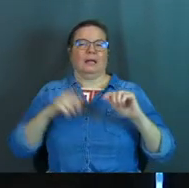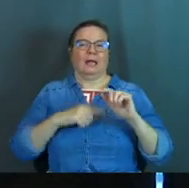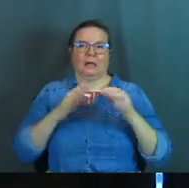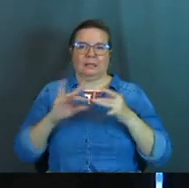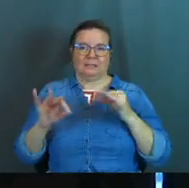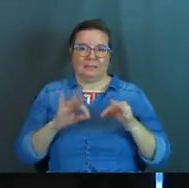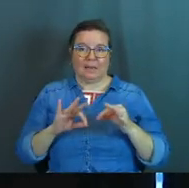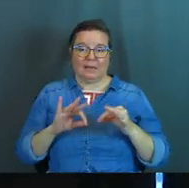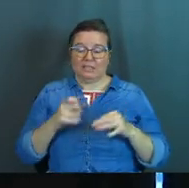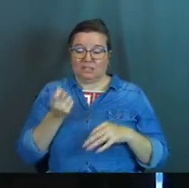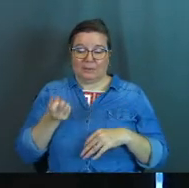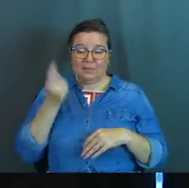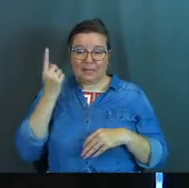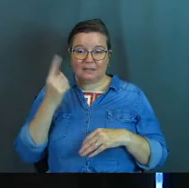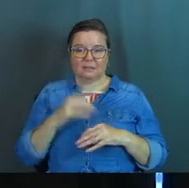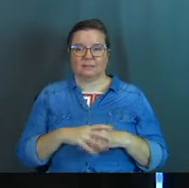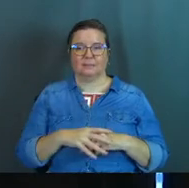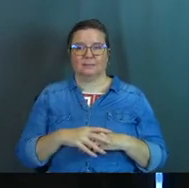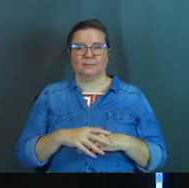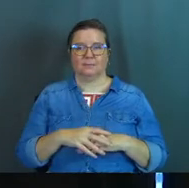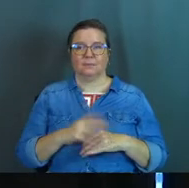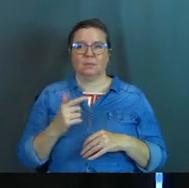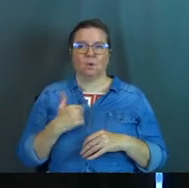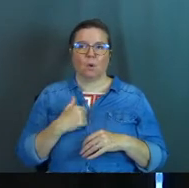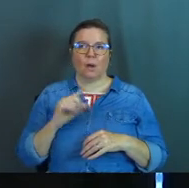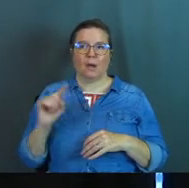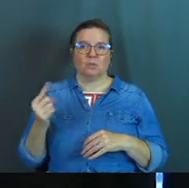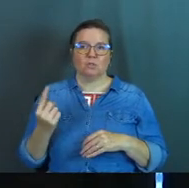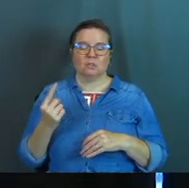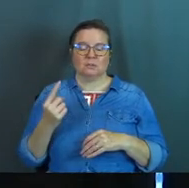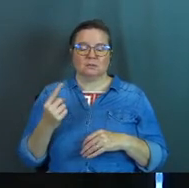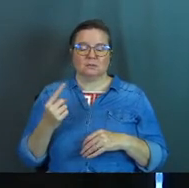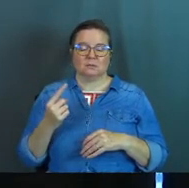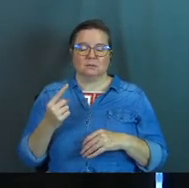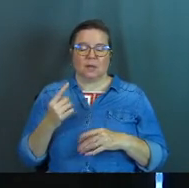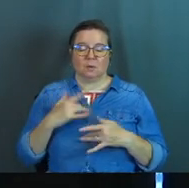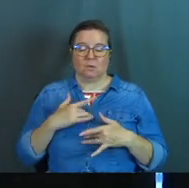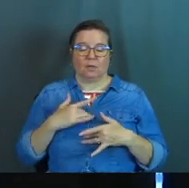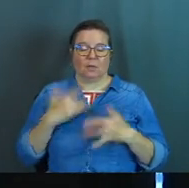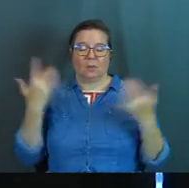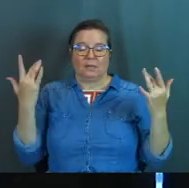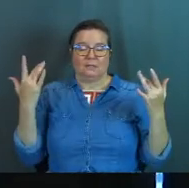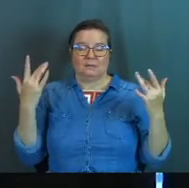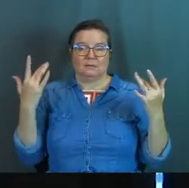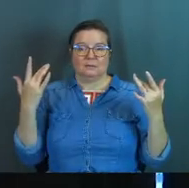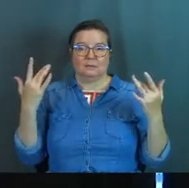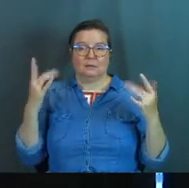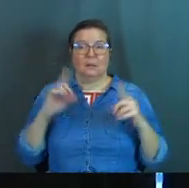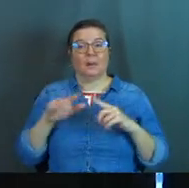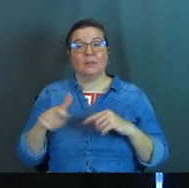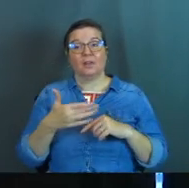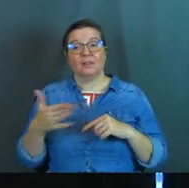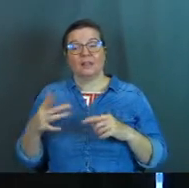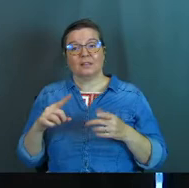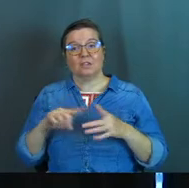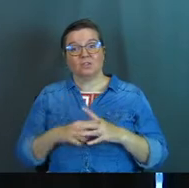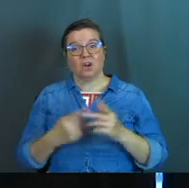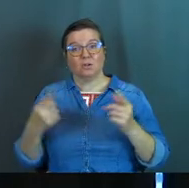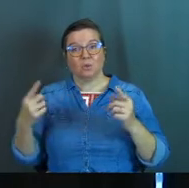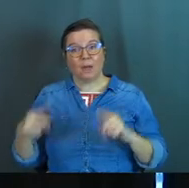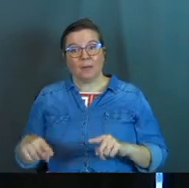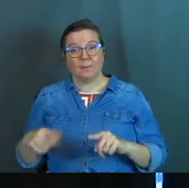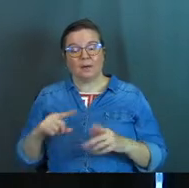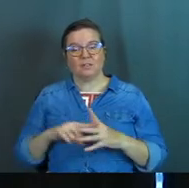way. It just made sense. And so I was just absolutely thrilled. But the other thing that started to happen